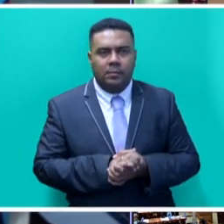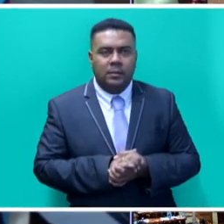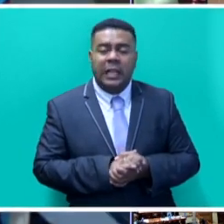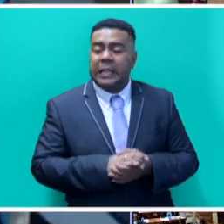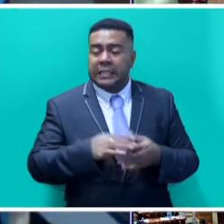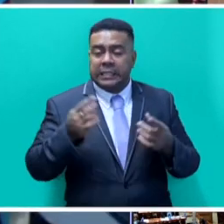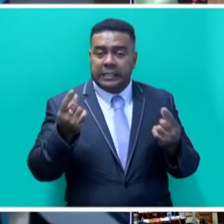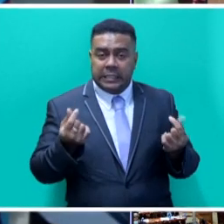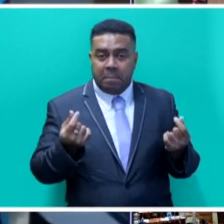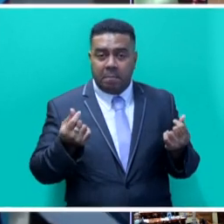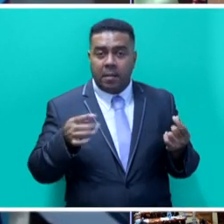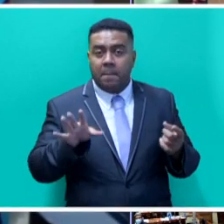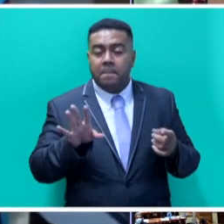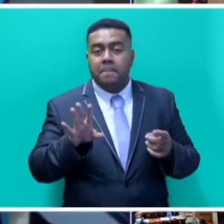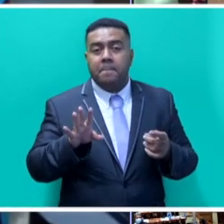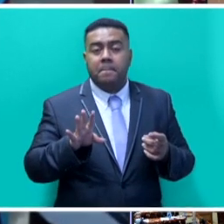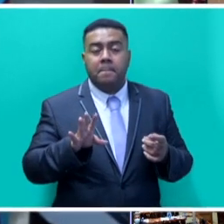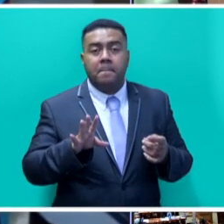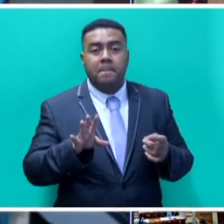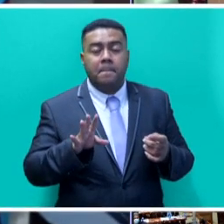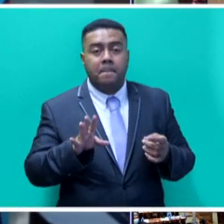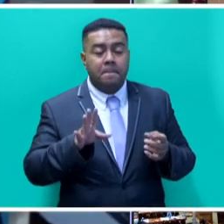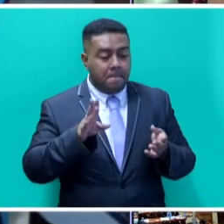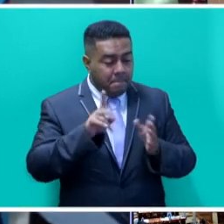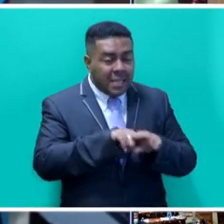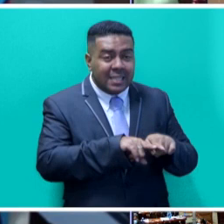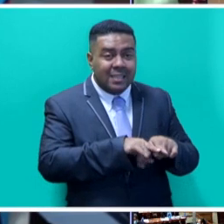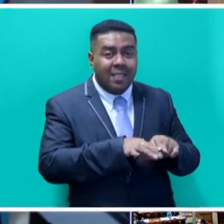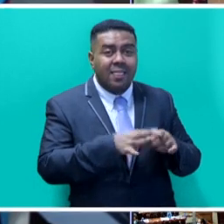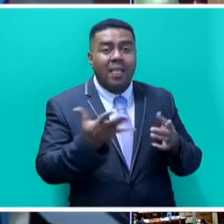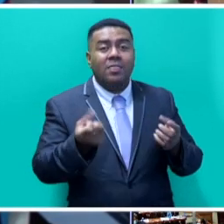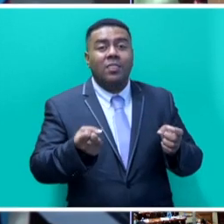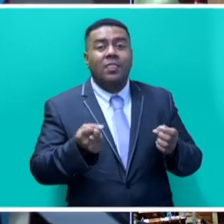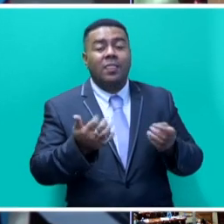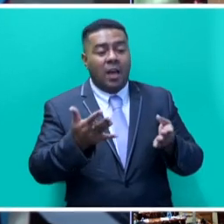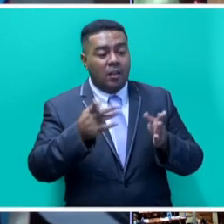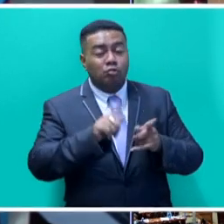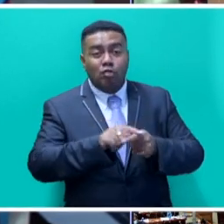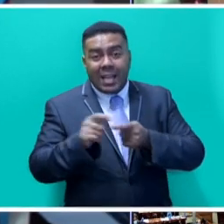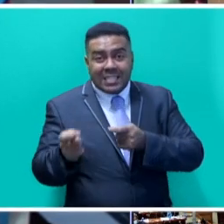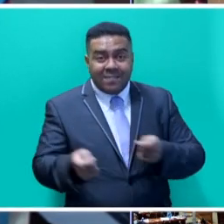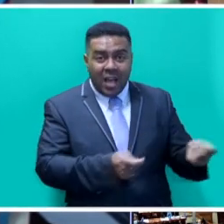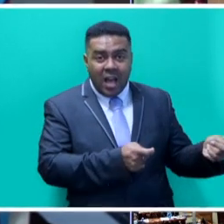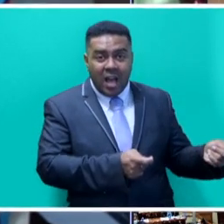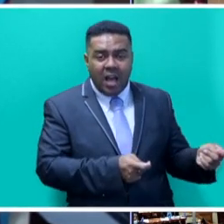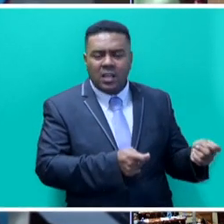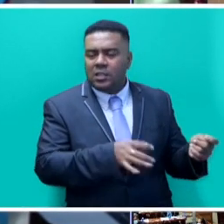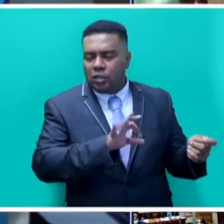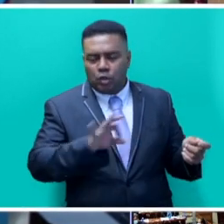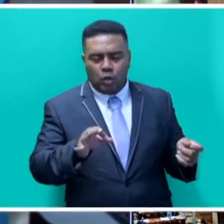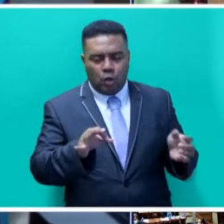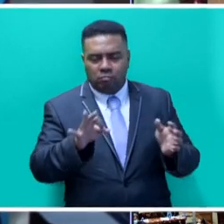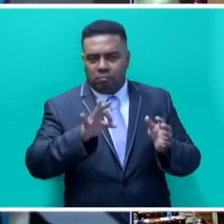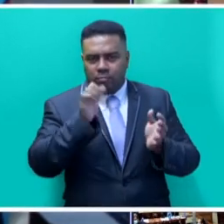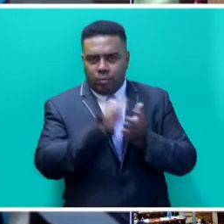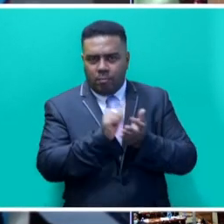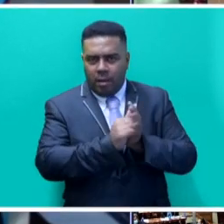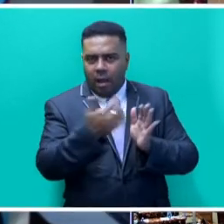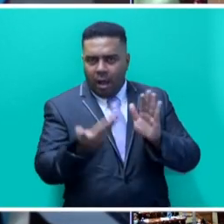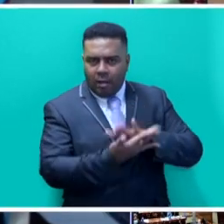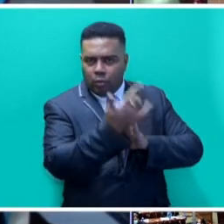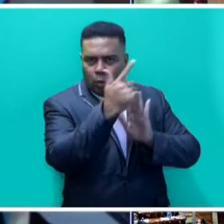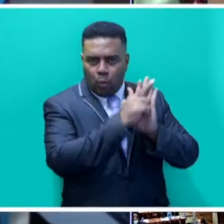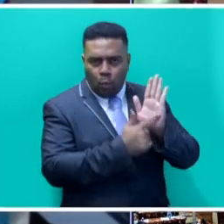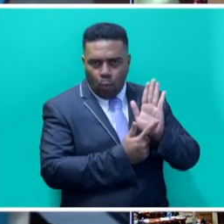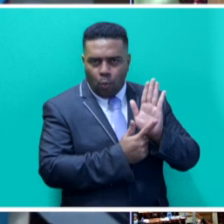simply means that the transfer is of no legal, is of no effect or illegal.